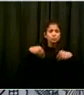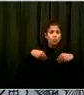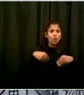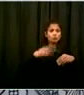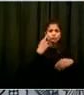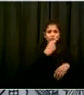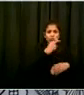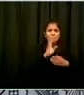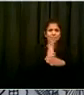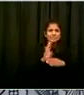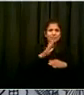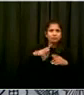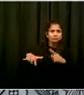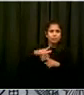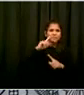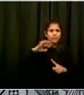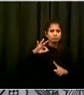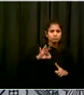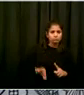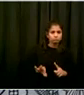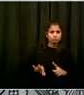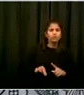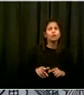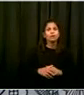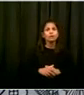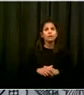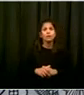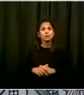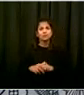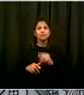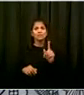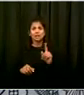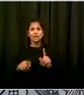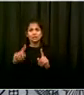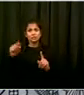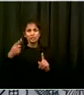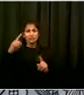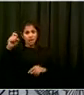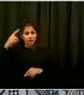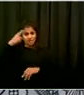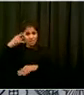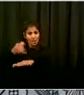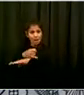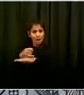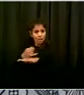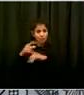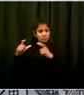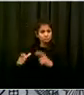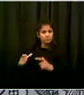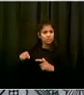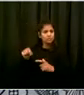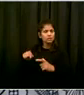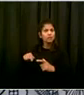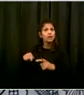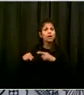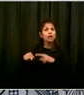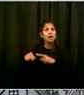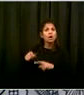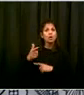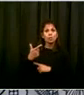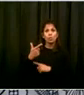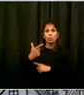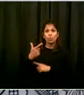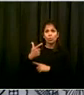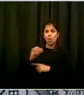global headquarters for addressing climate change. We're moving ahead with the Gowanus area in Brooklyn, area where we can produce